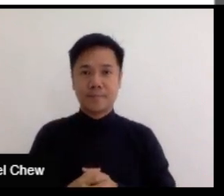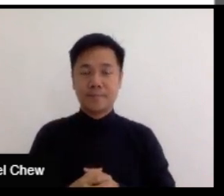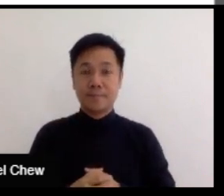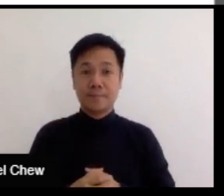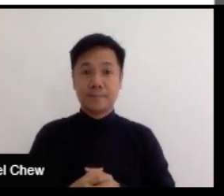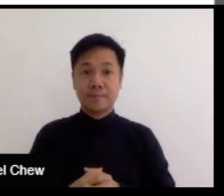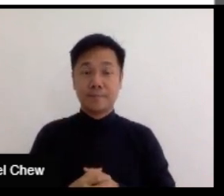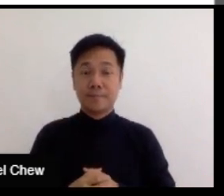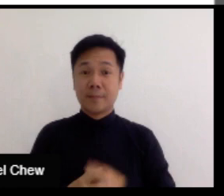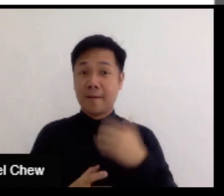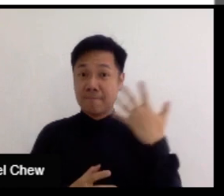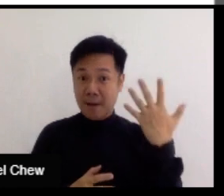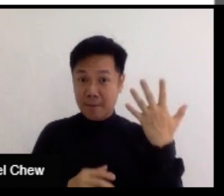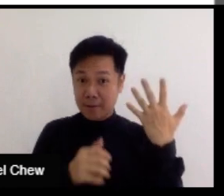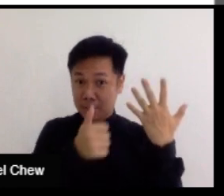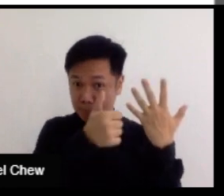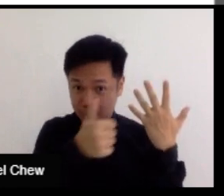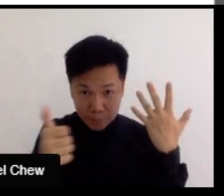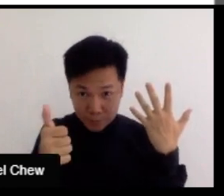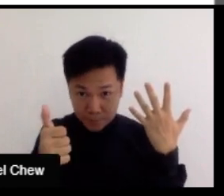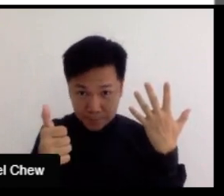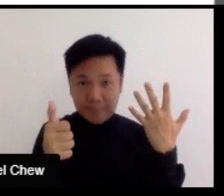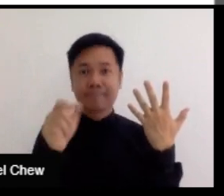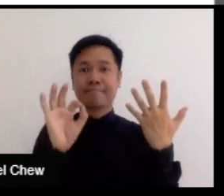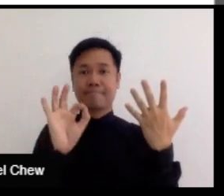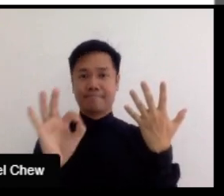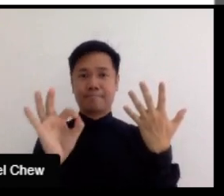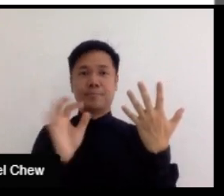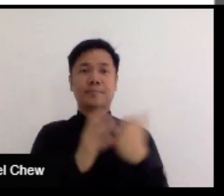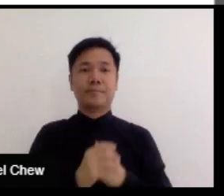Paragraph 5 is then agreed.